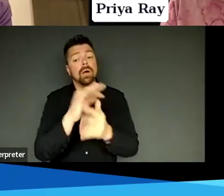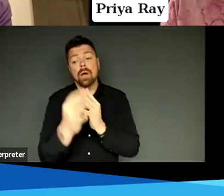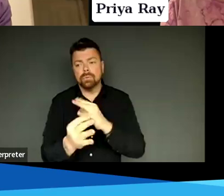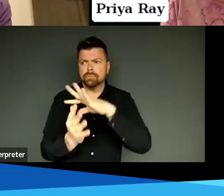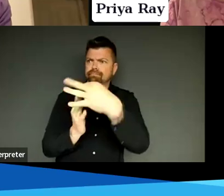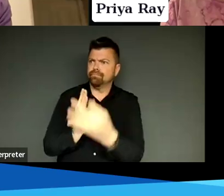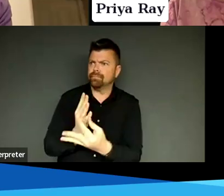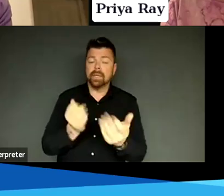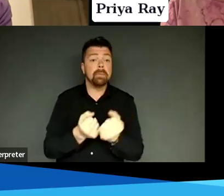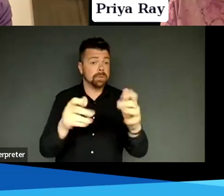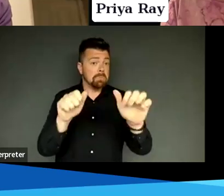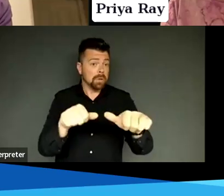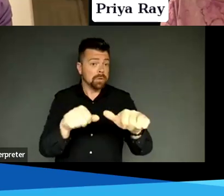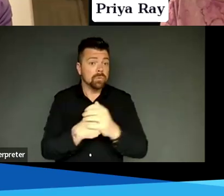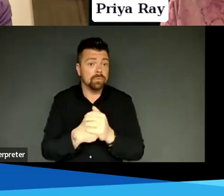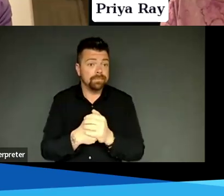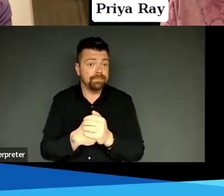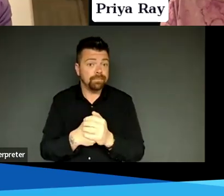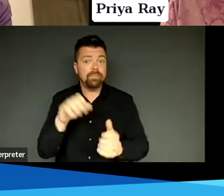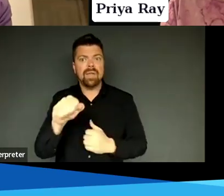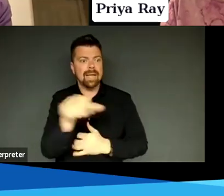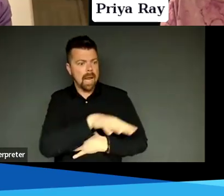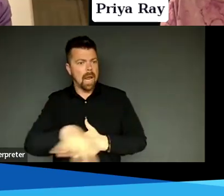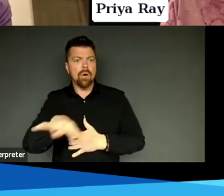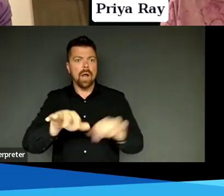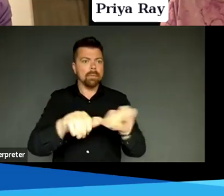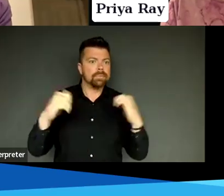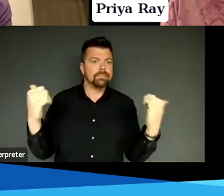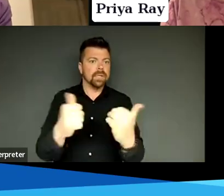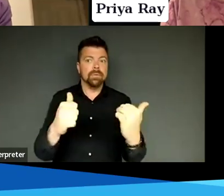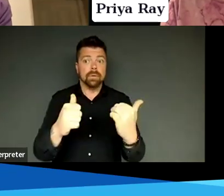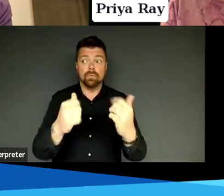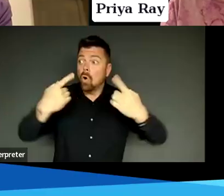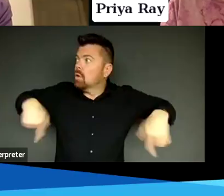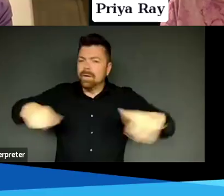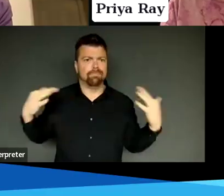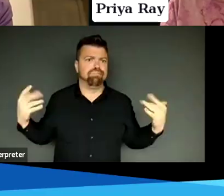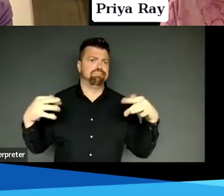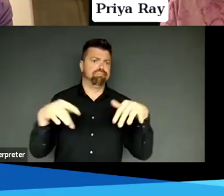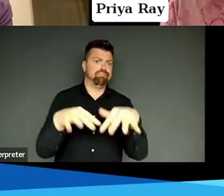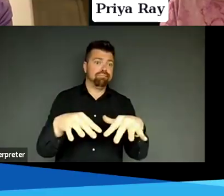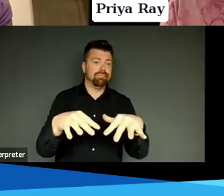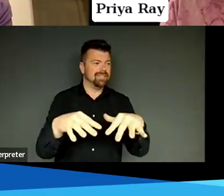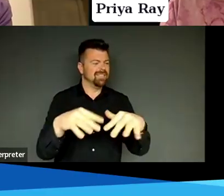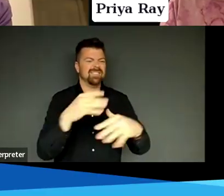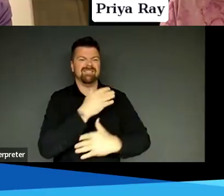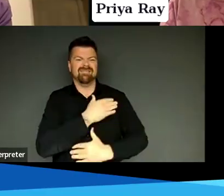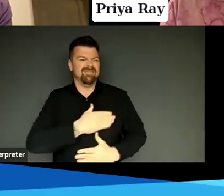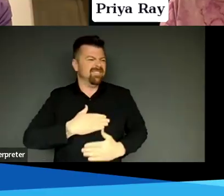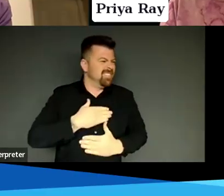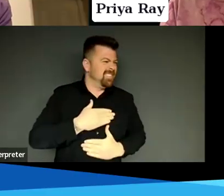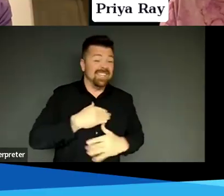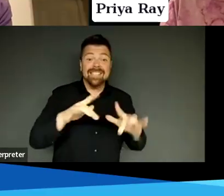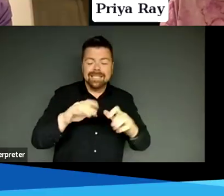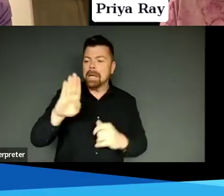possible um, in that space for each other as well as for the joy of birding. And I